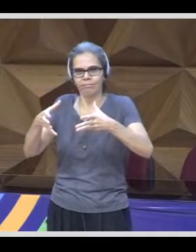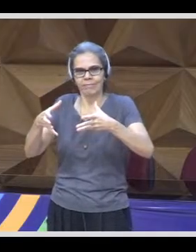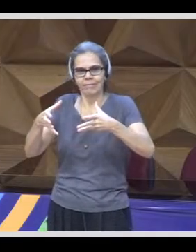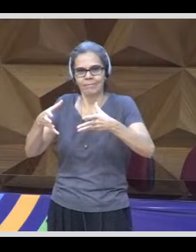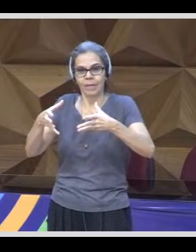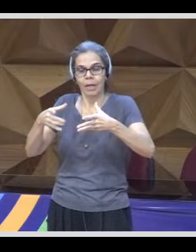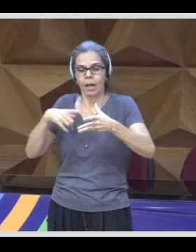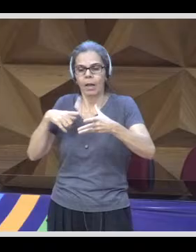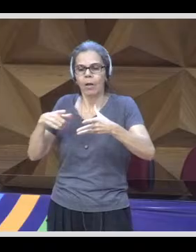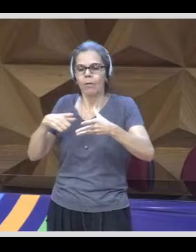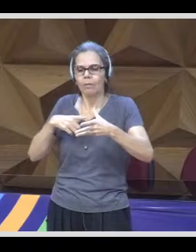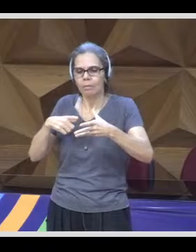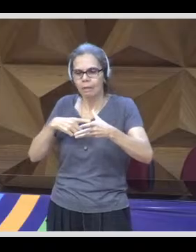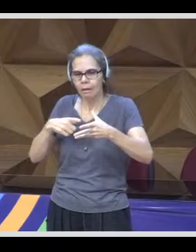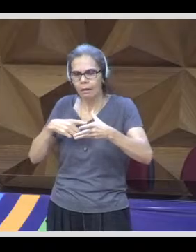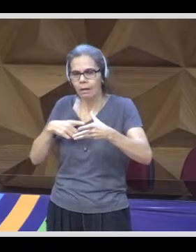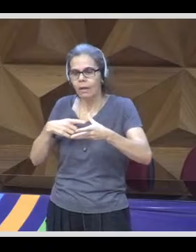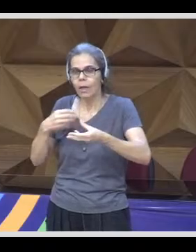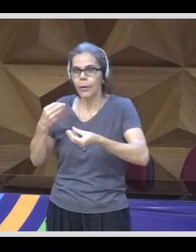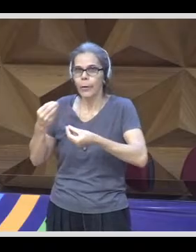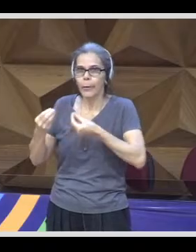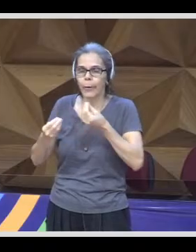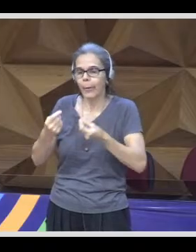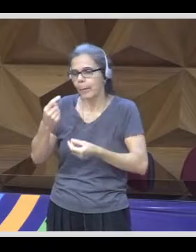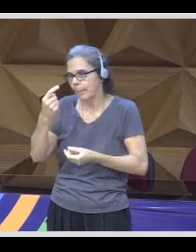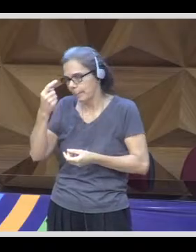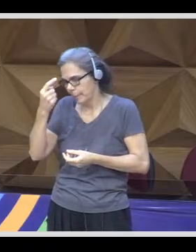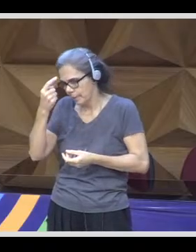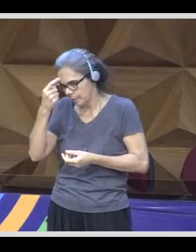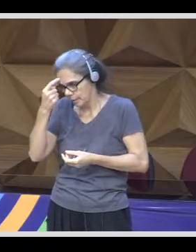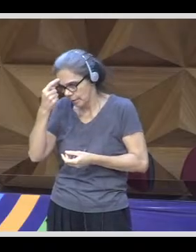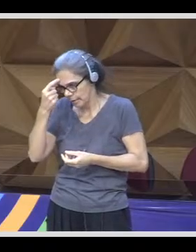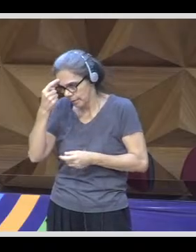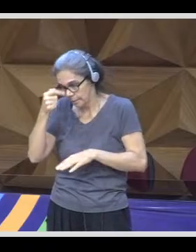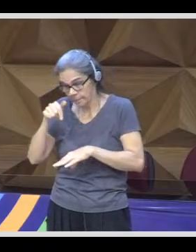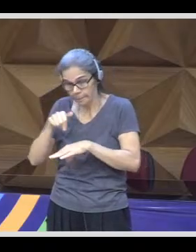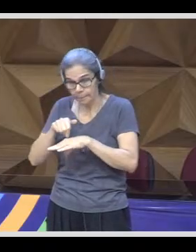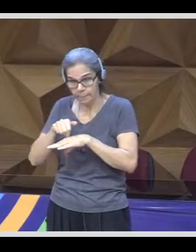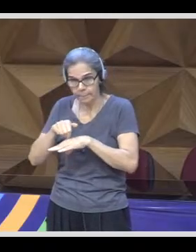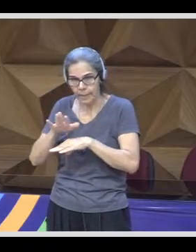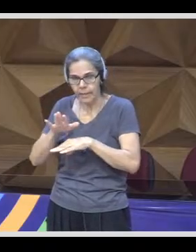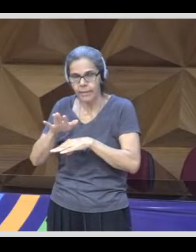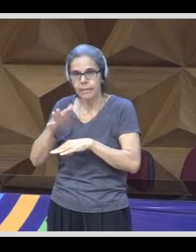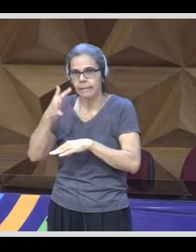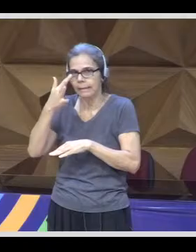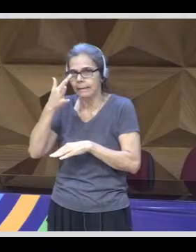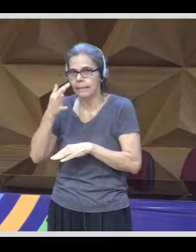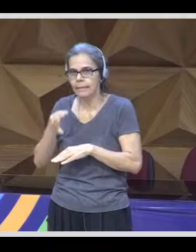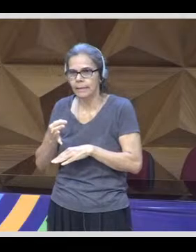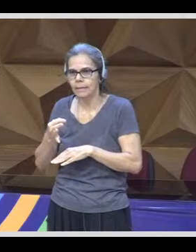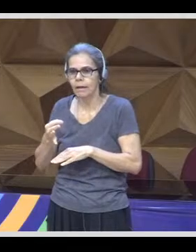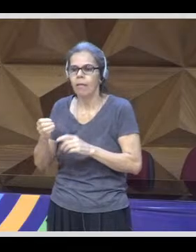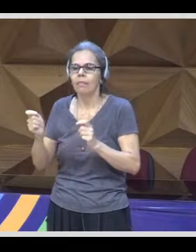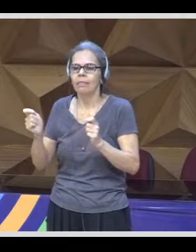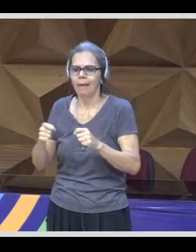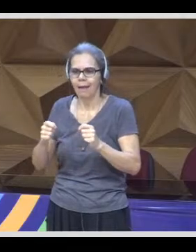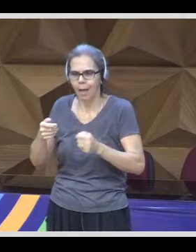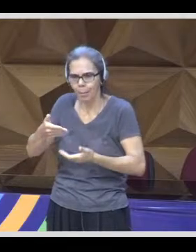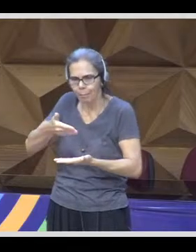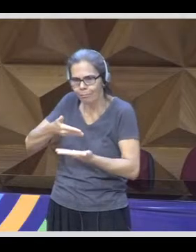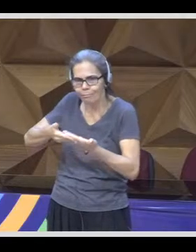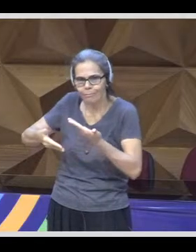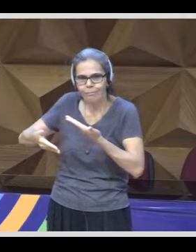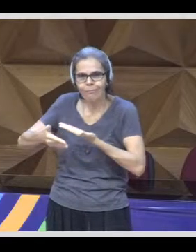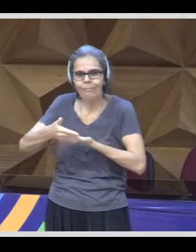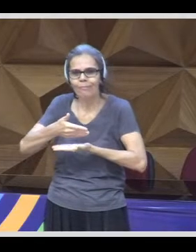higher chance that that's for sure, that's coordination, never for sure, but that's probably coordination. This